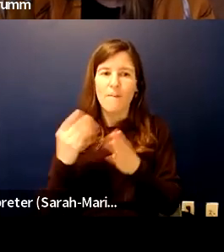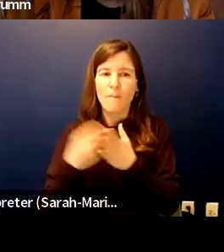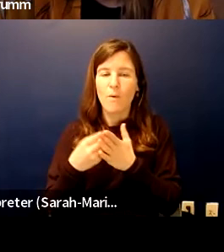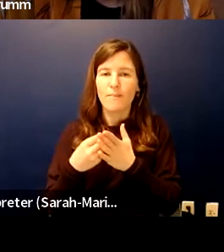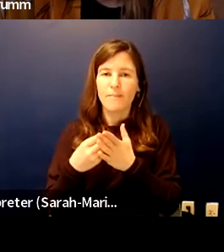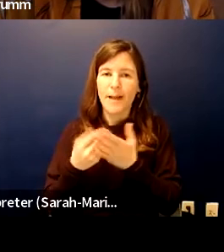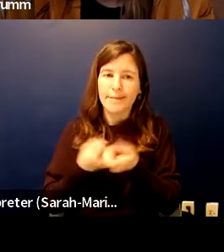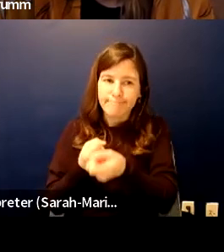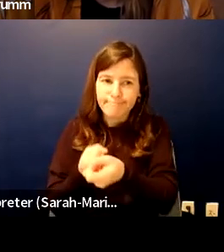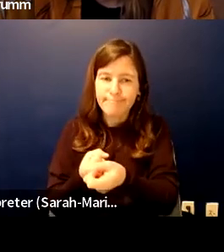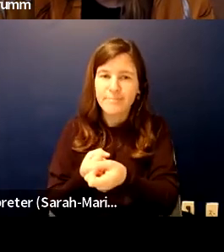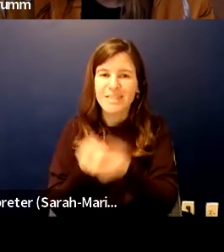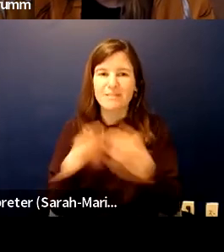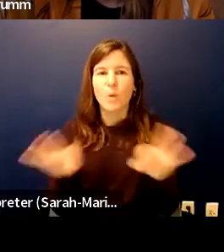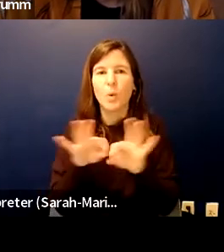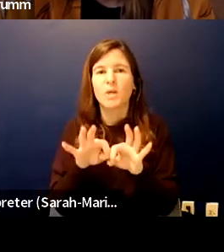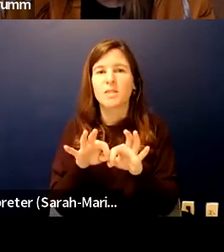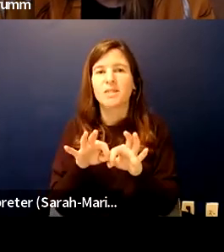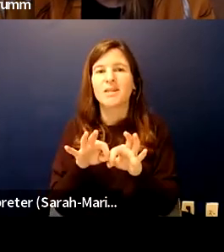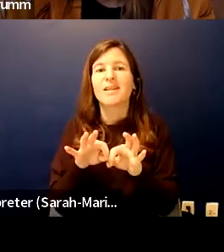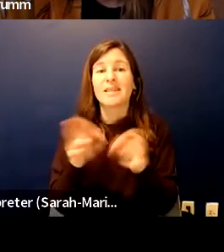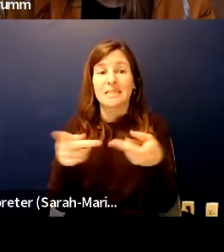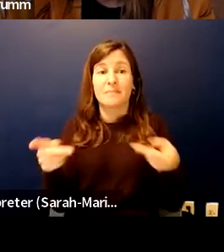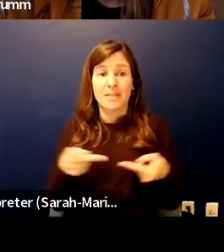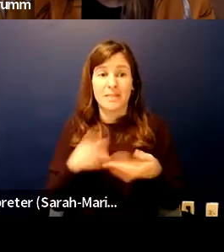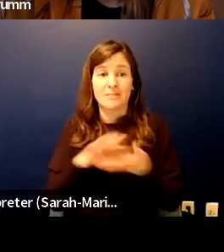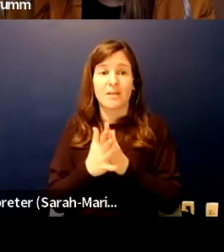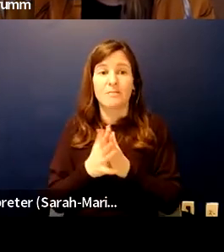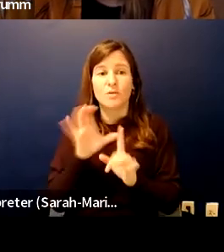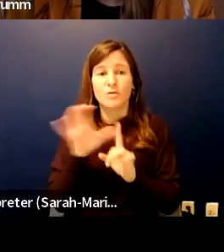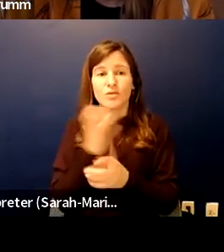important for these spaces to be culturally safe for these people.